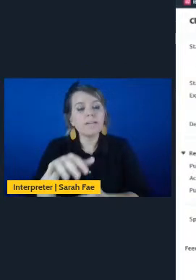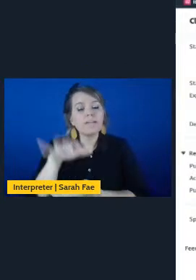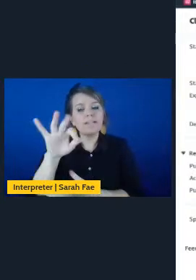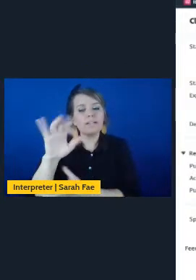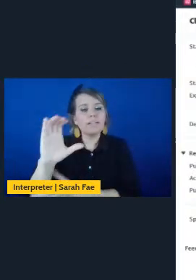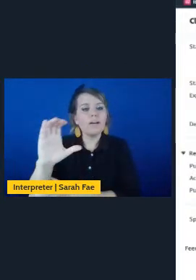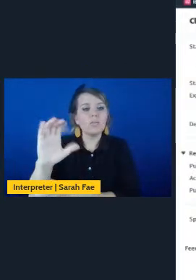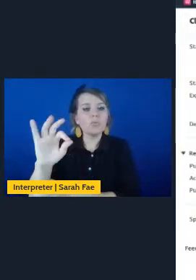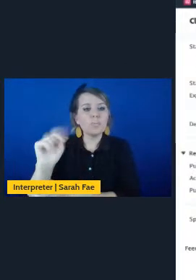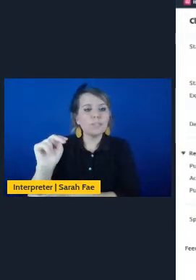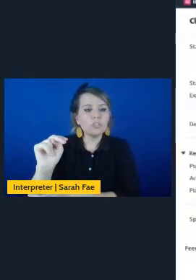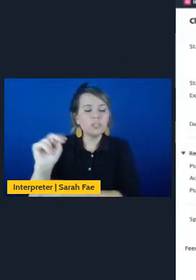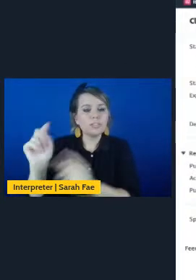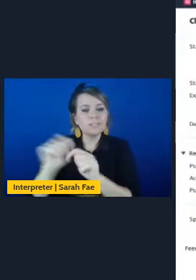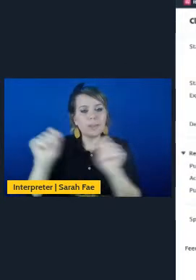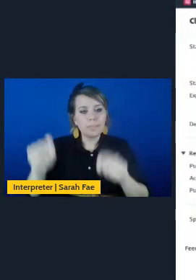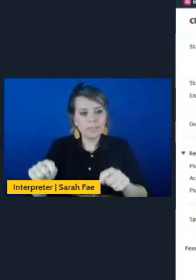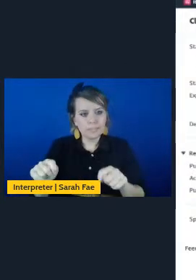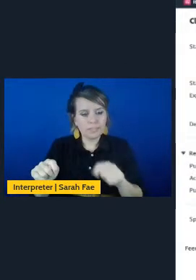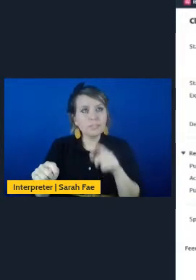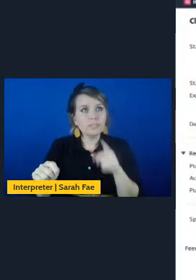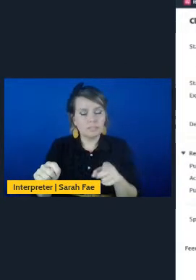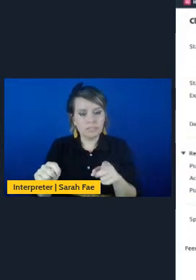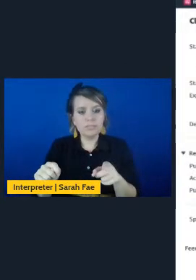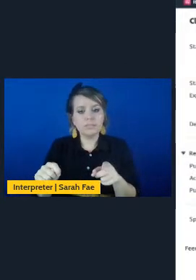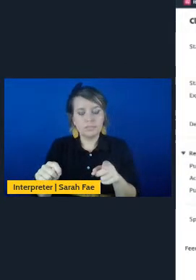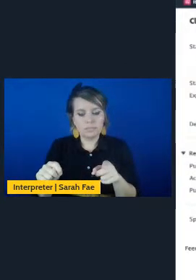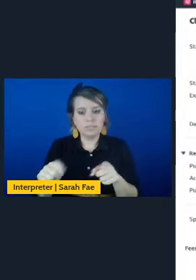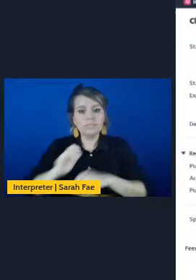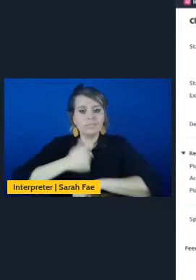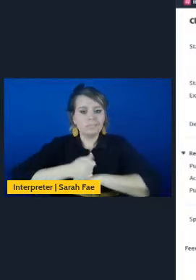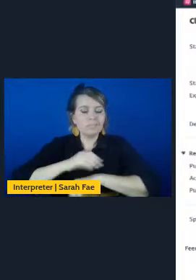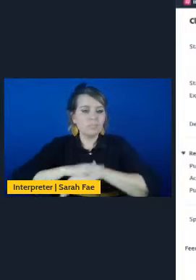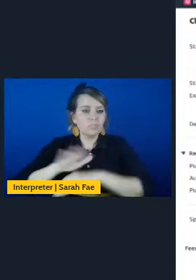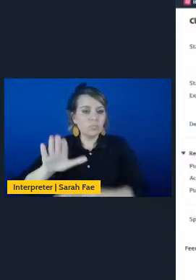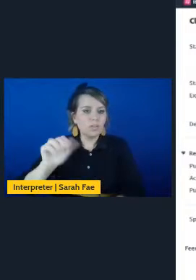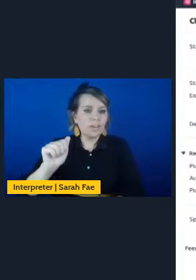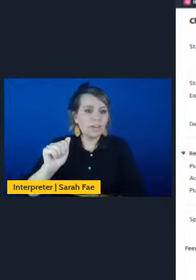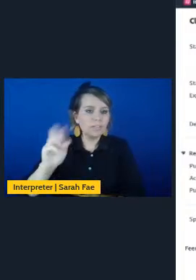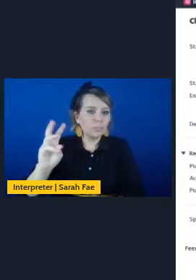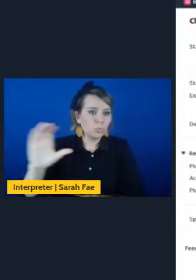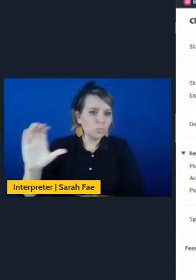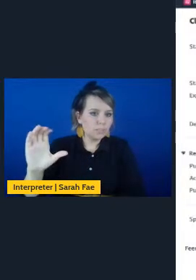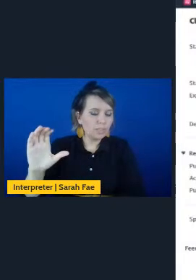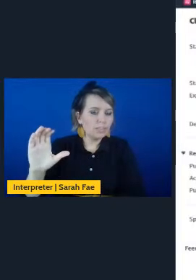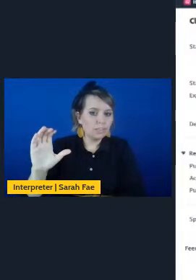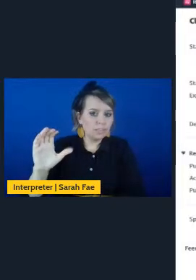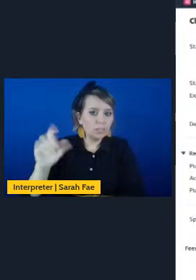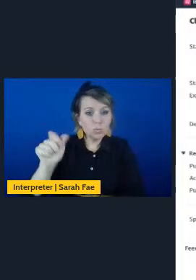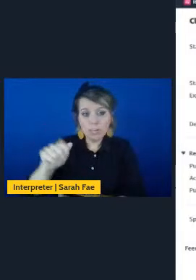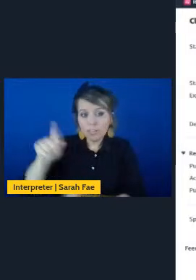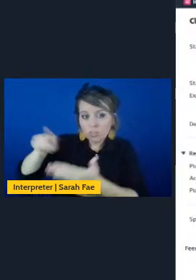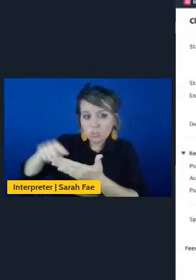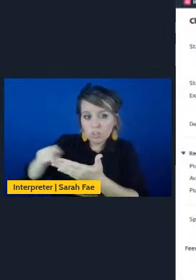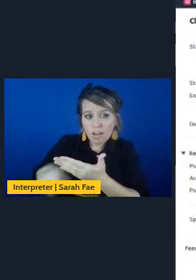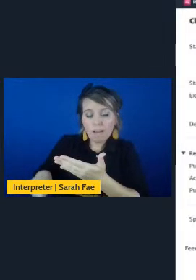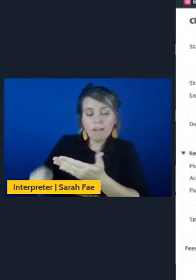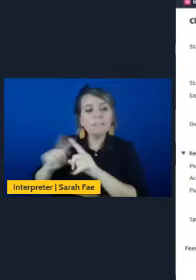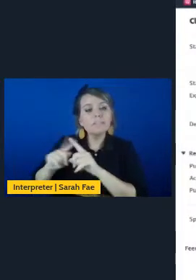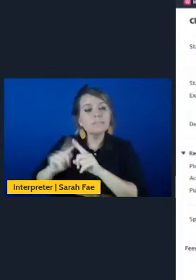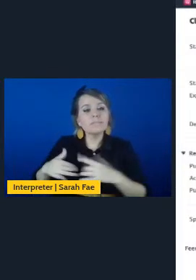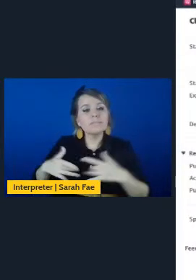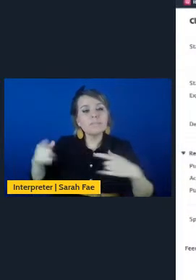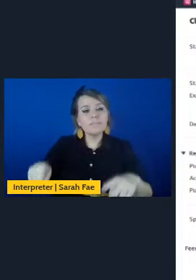in the AWS account where you have set up on your AWS CLI. And you can check the different events that has happened, but